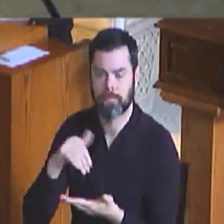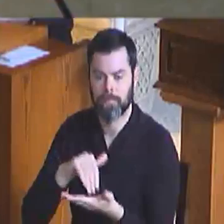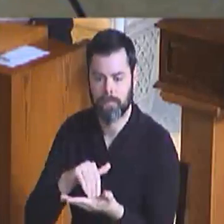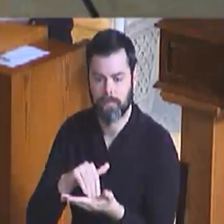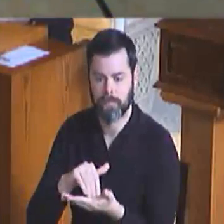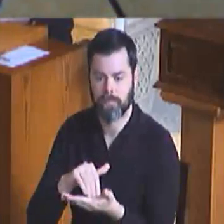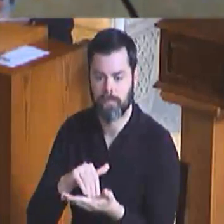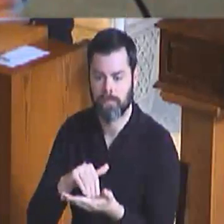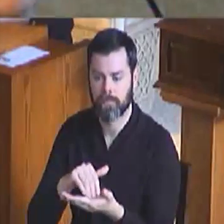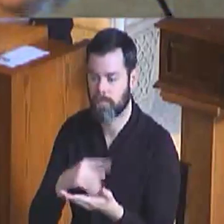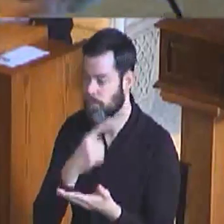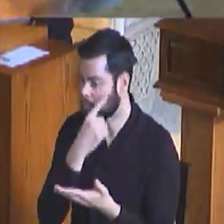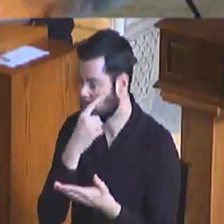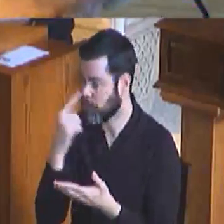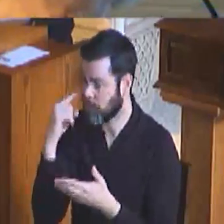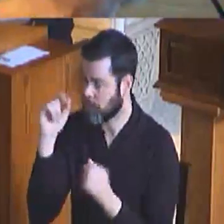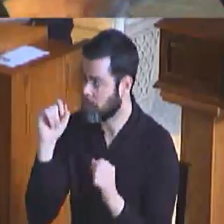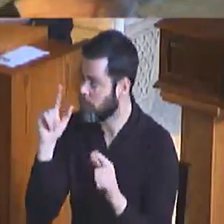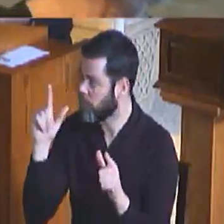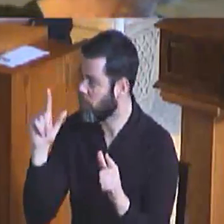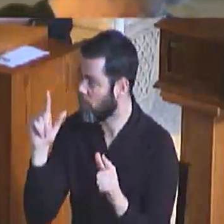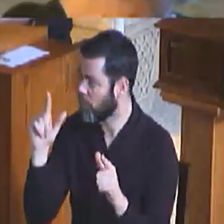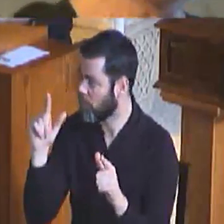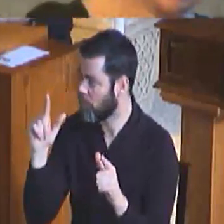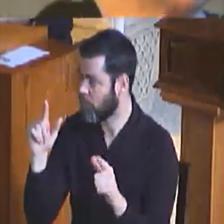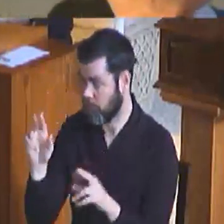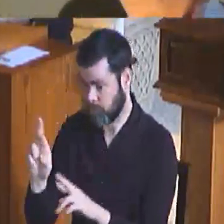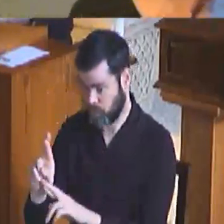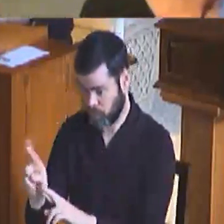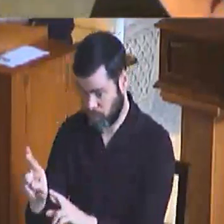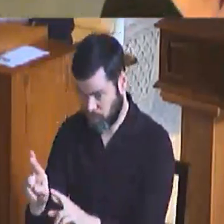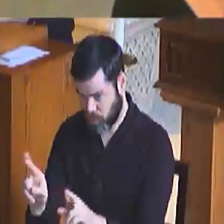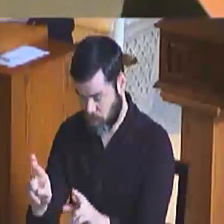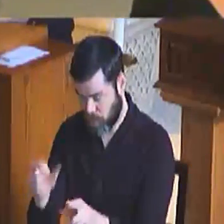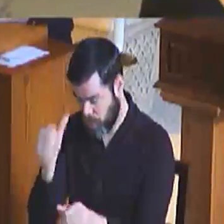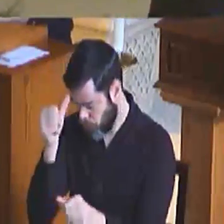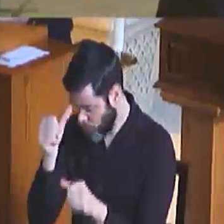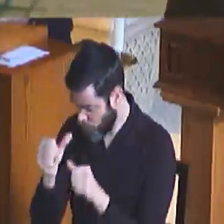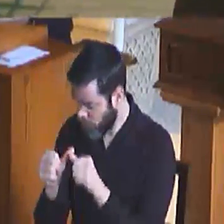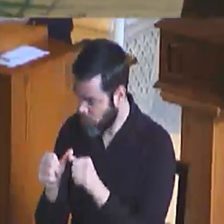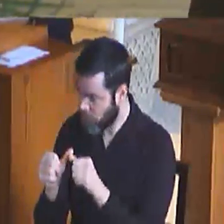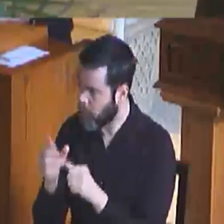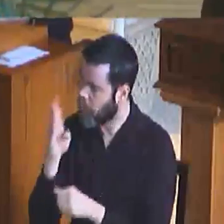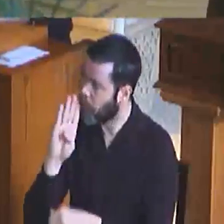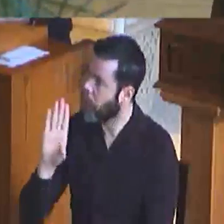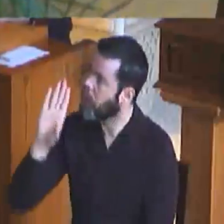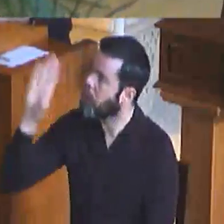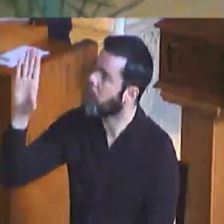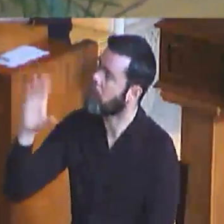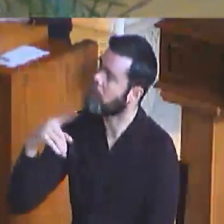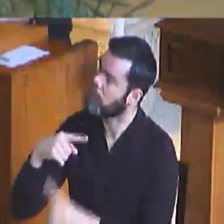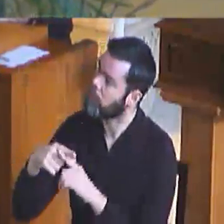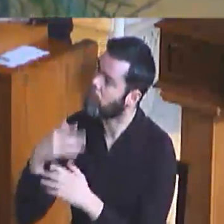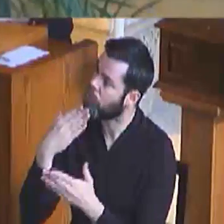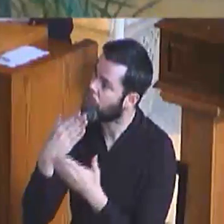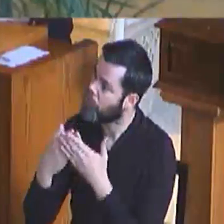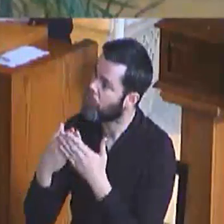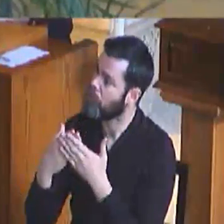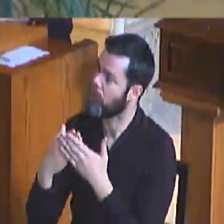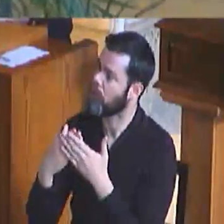ready, and let us remember God's goodness and love lasts